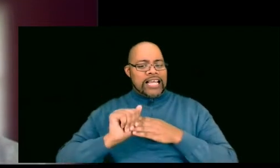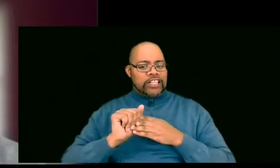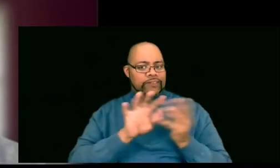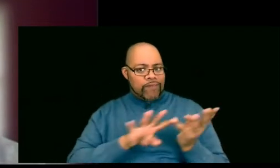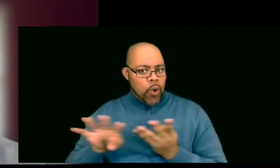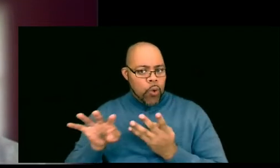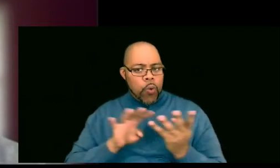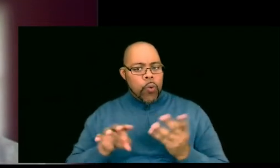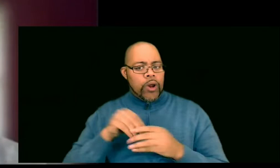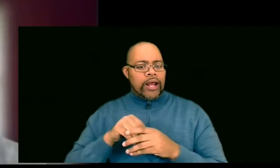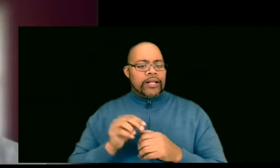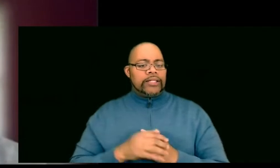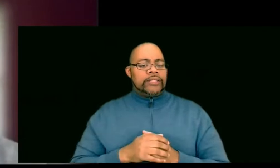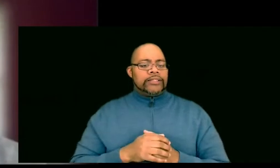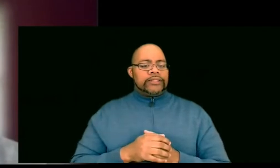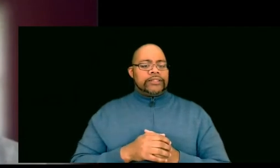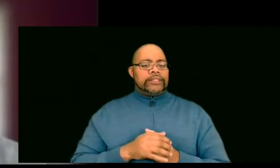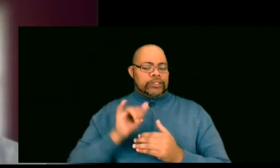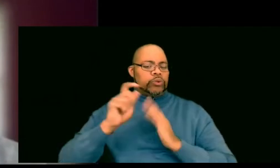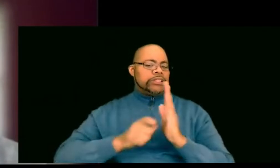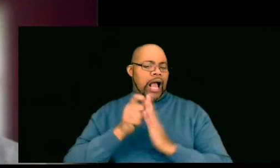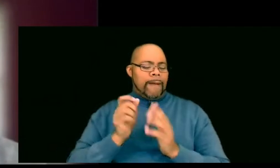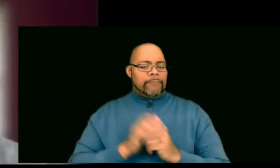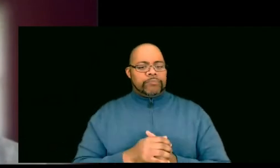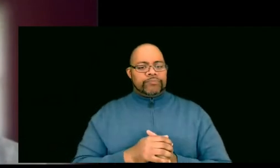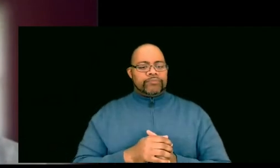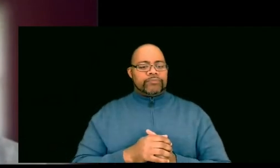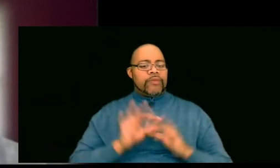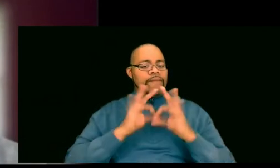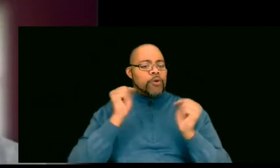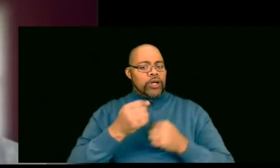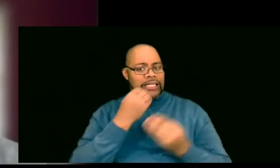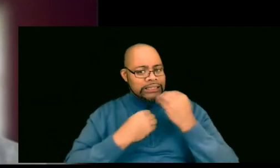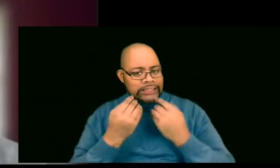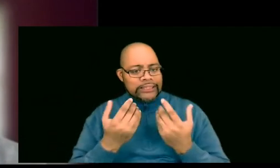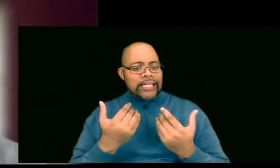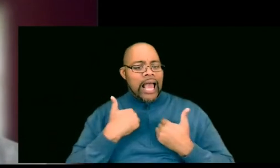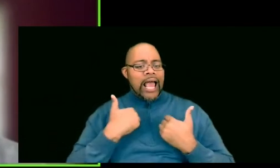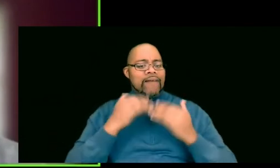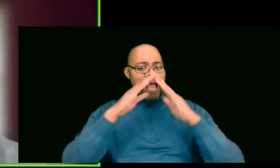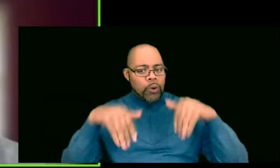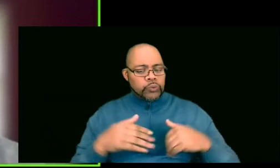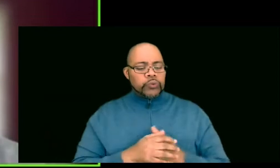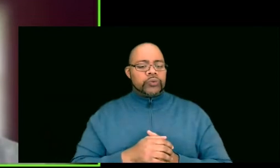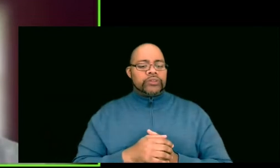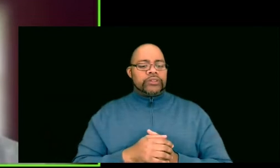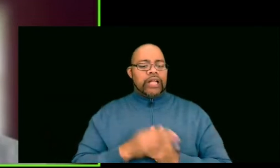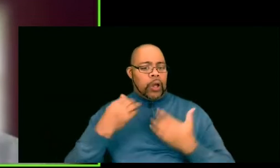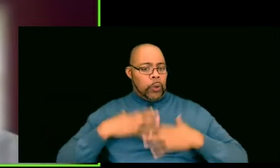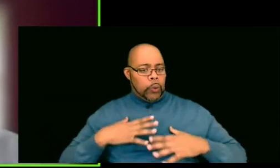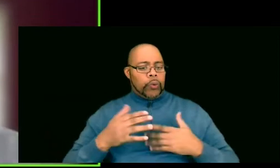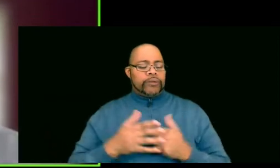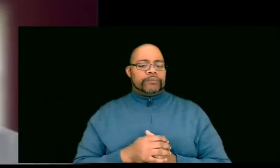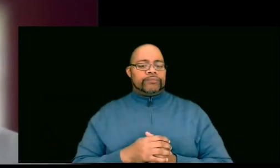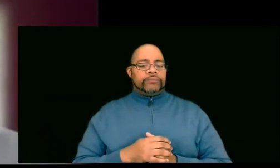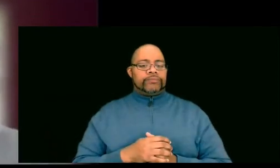have cash flow, you know, at those times, so the family could eat and have shelter